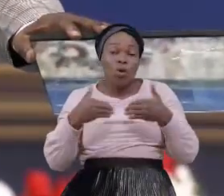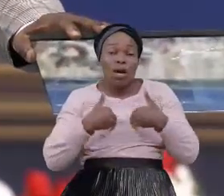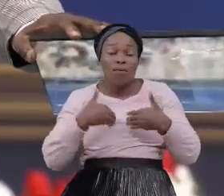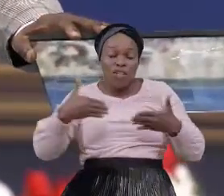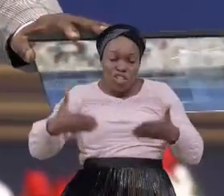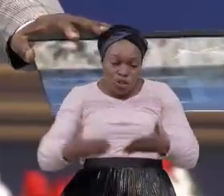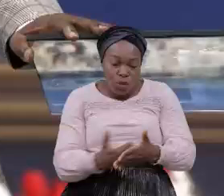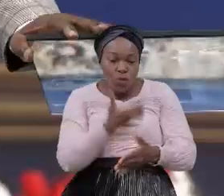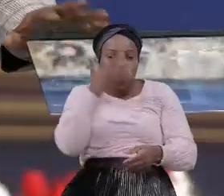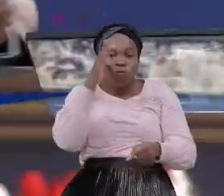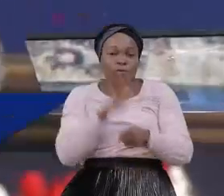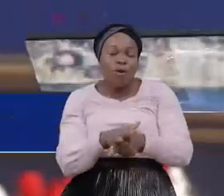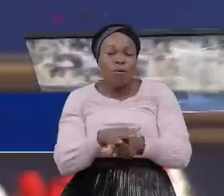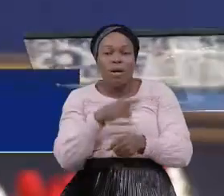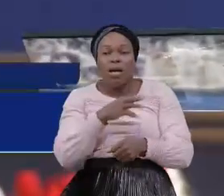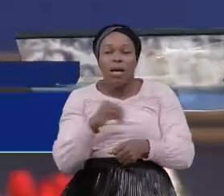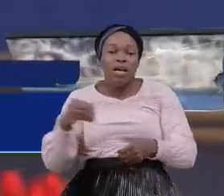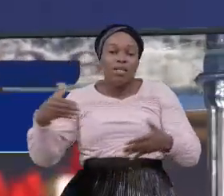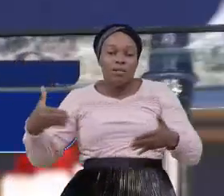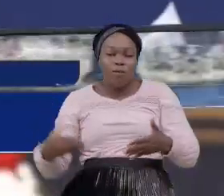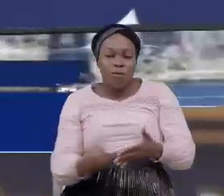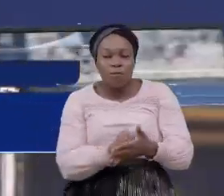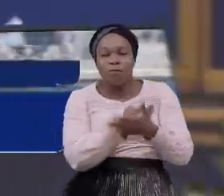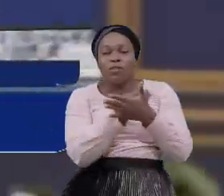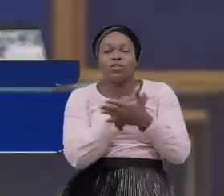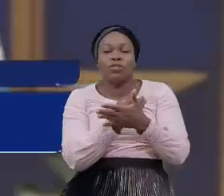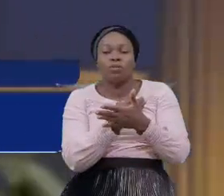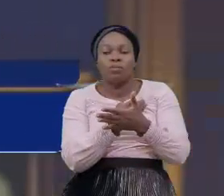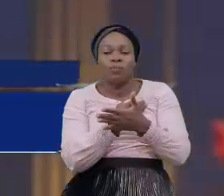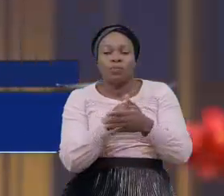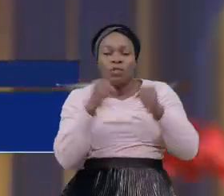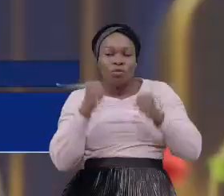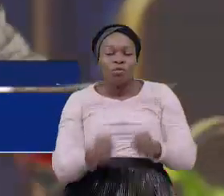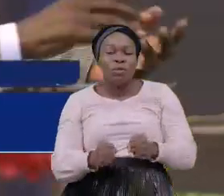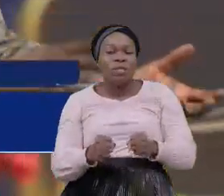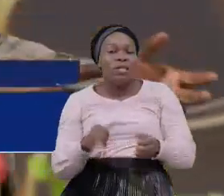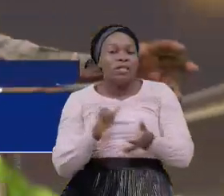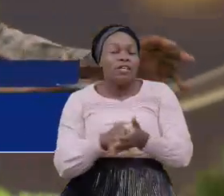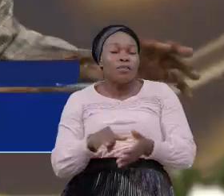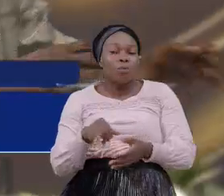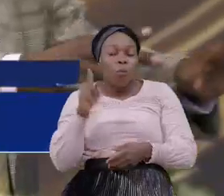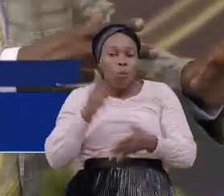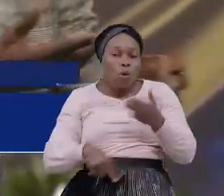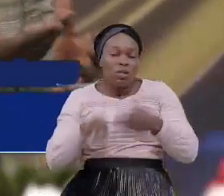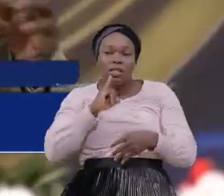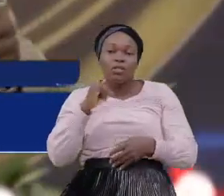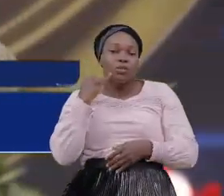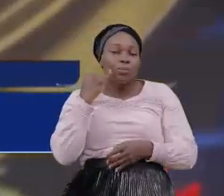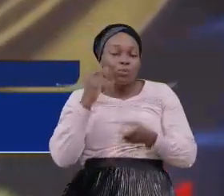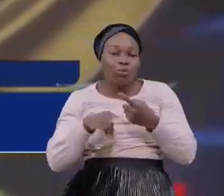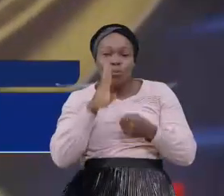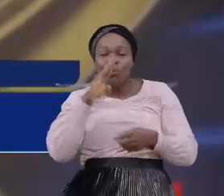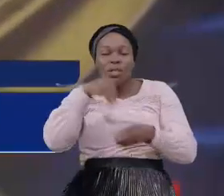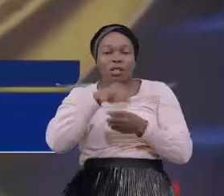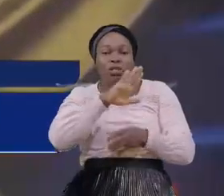fresh vehemence that the things that ought not to be in your life, you're not handling them